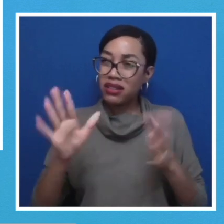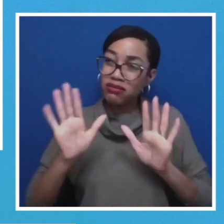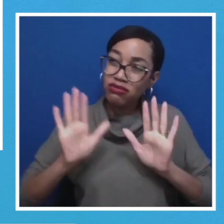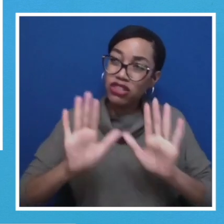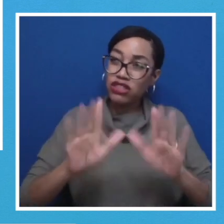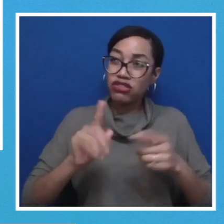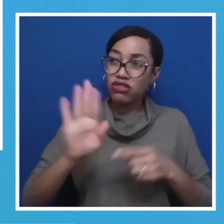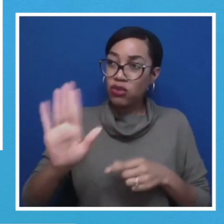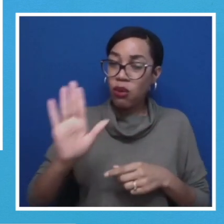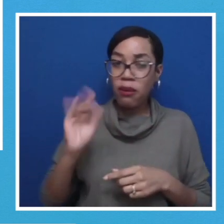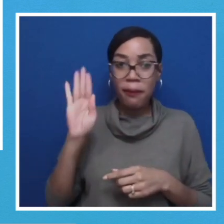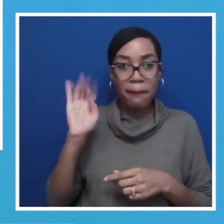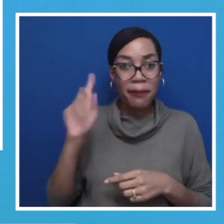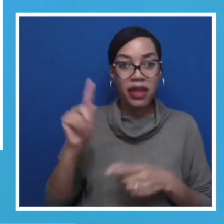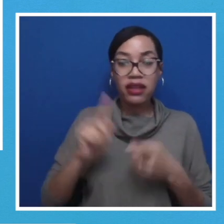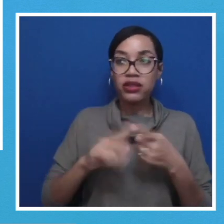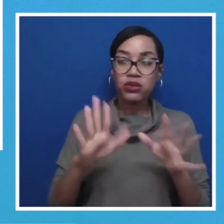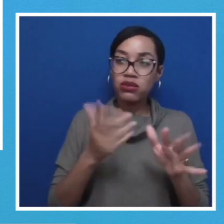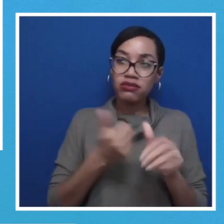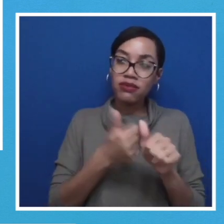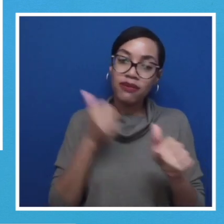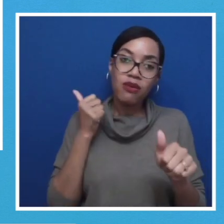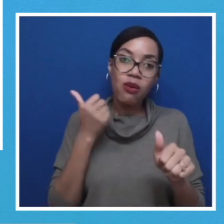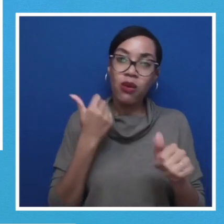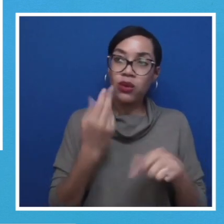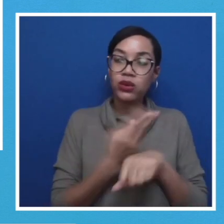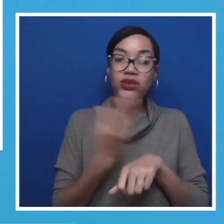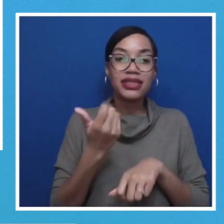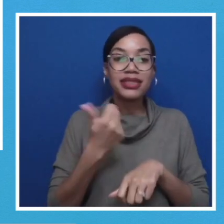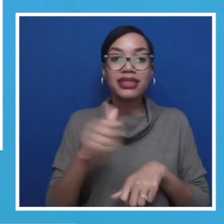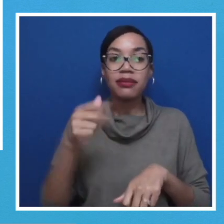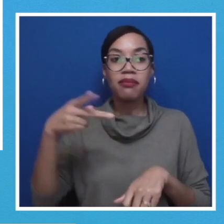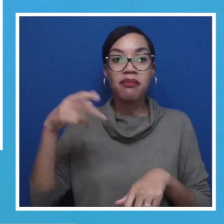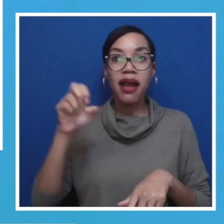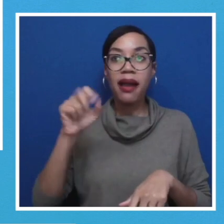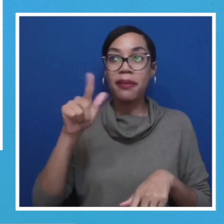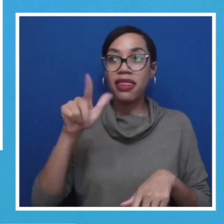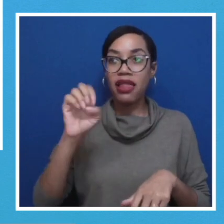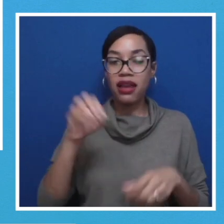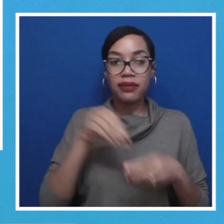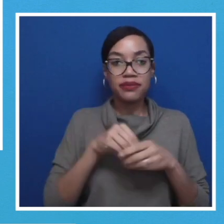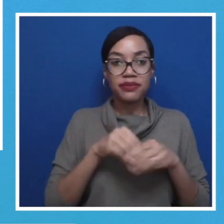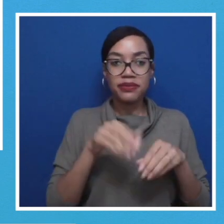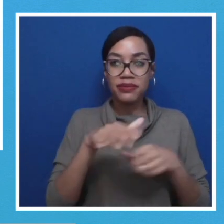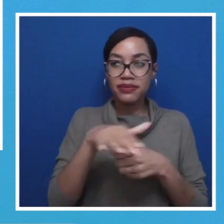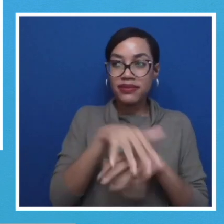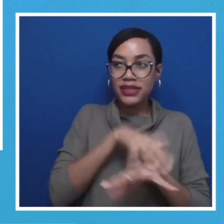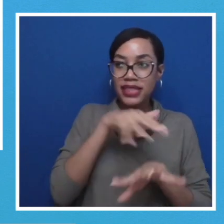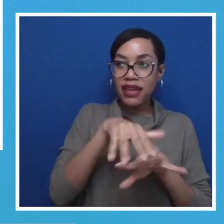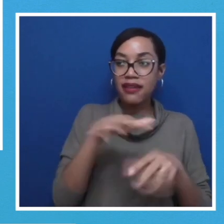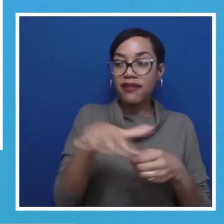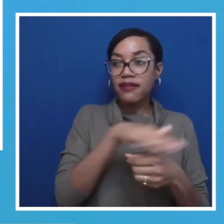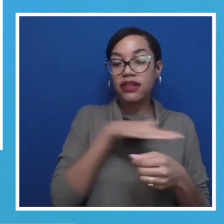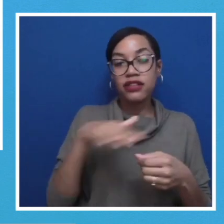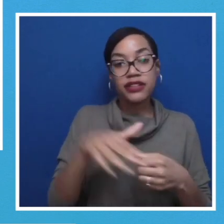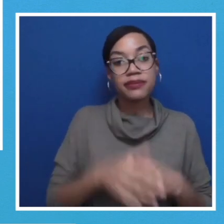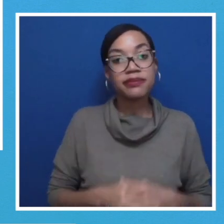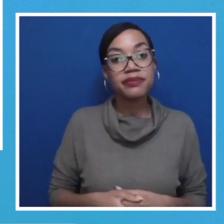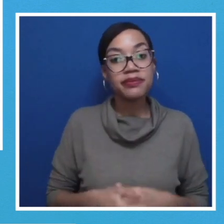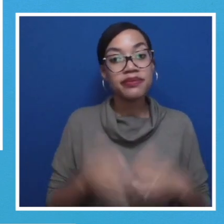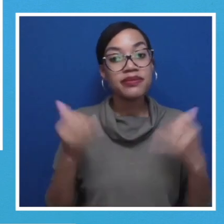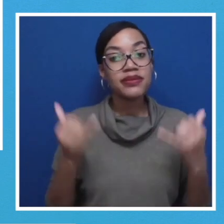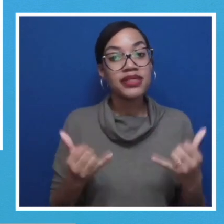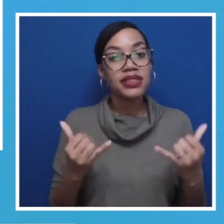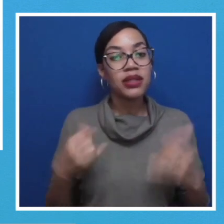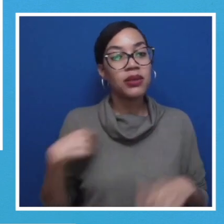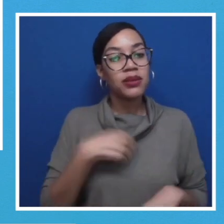planet in this particular way. And speaking of Wet'suwet'en, I'd love to bring in the voices more directly,